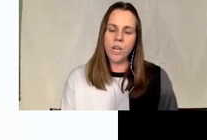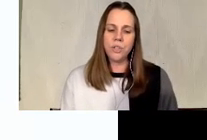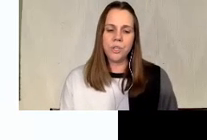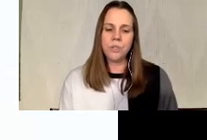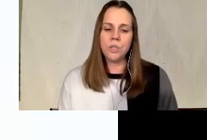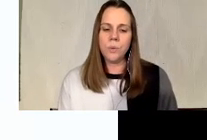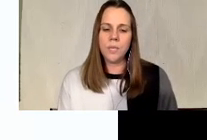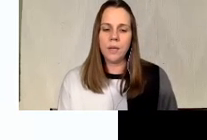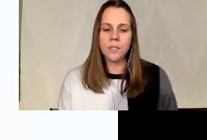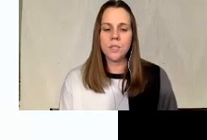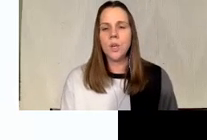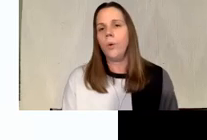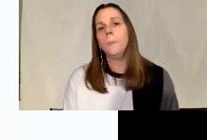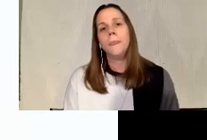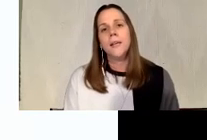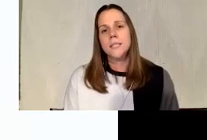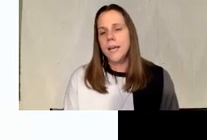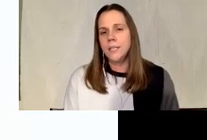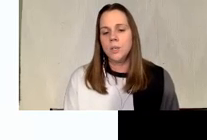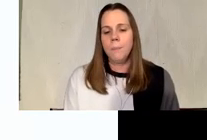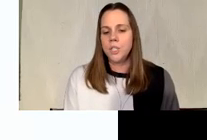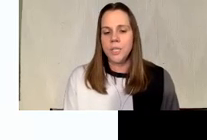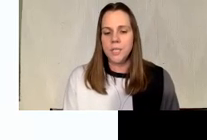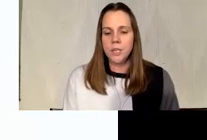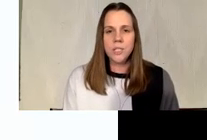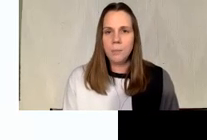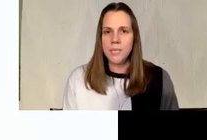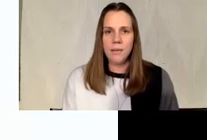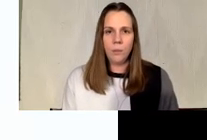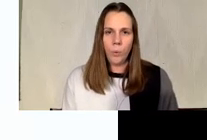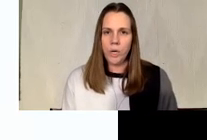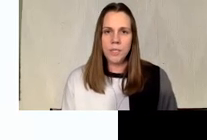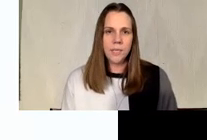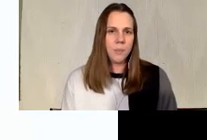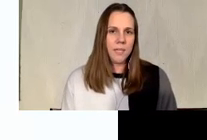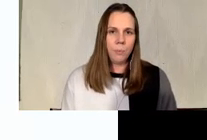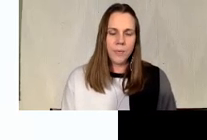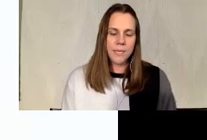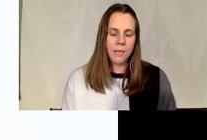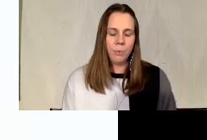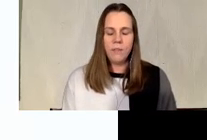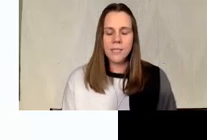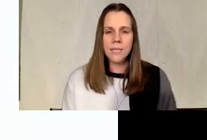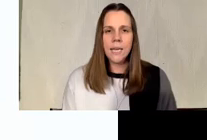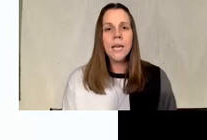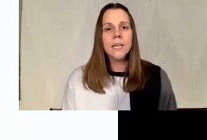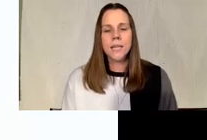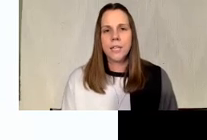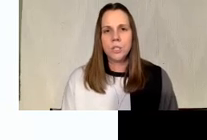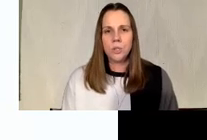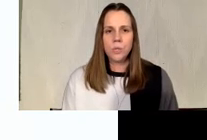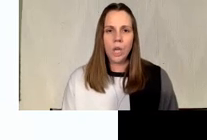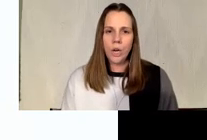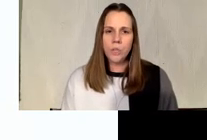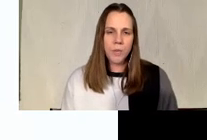their gestures to adults. So signs are much easier to imitate than words. As I said previously,